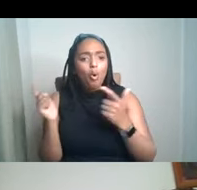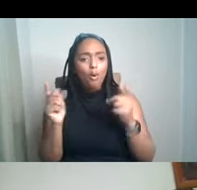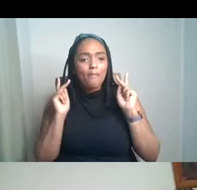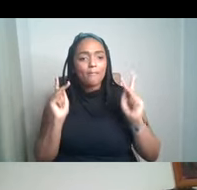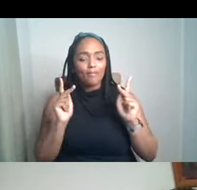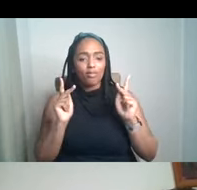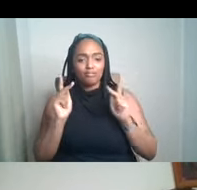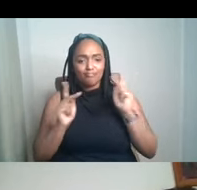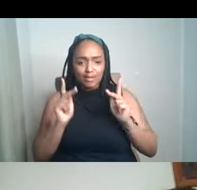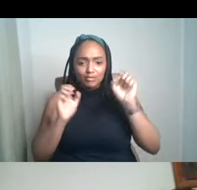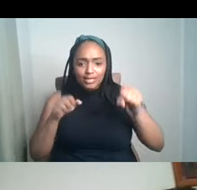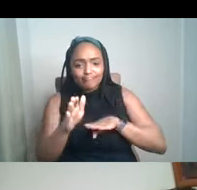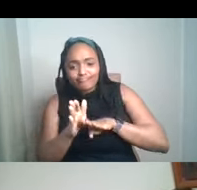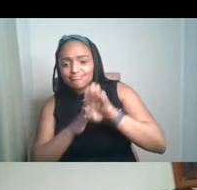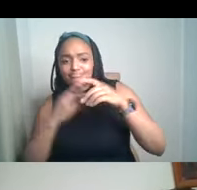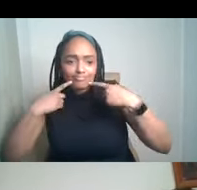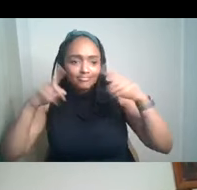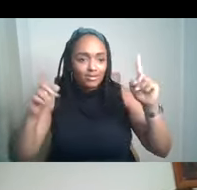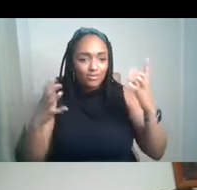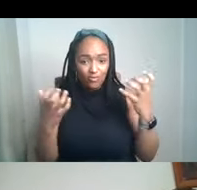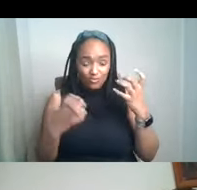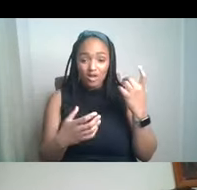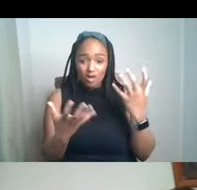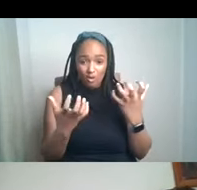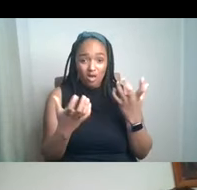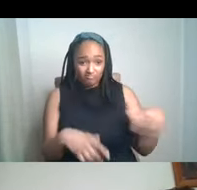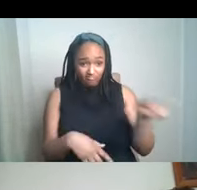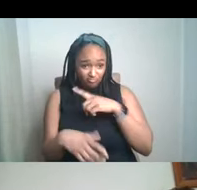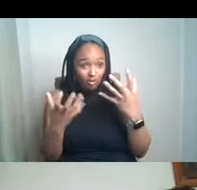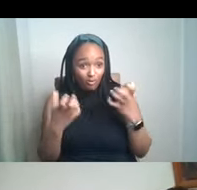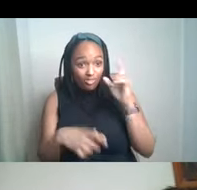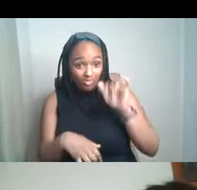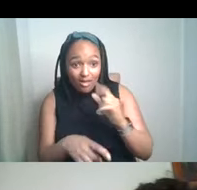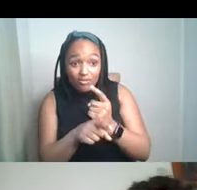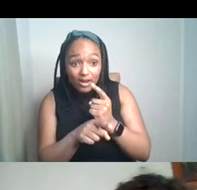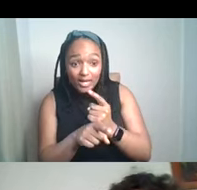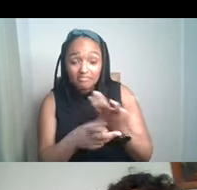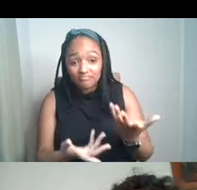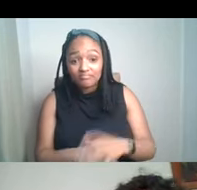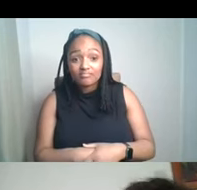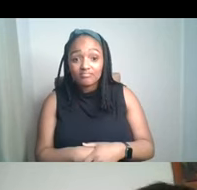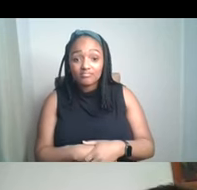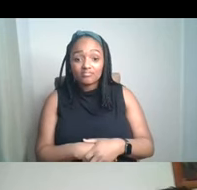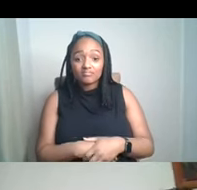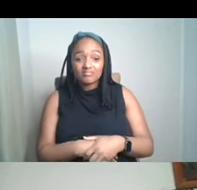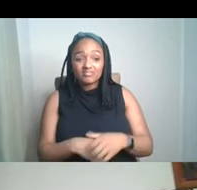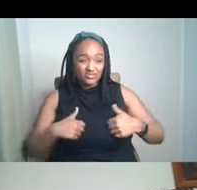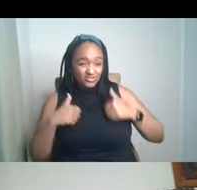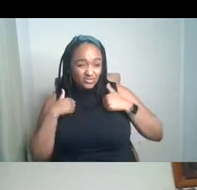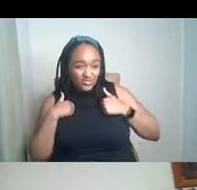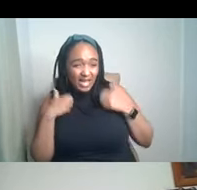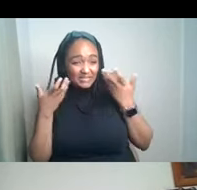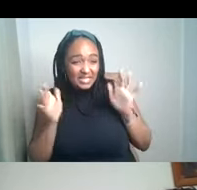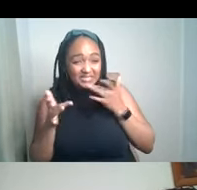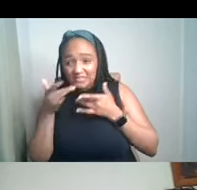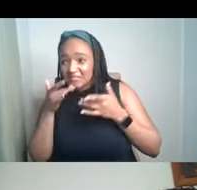right? I mean, like, everyone wants to be able to go beyond surviving. And I think that, that's